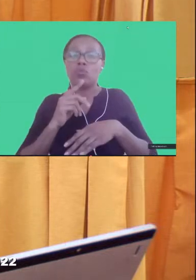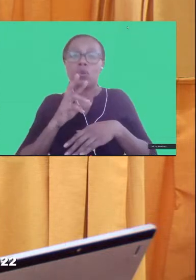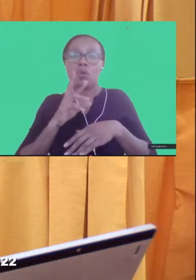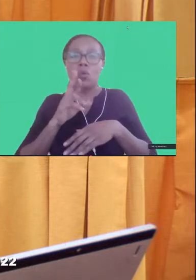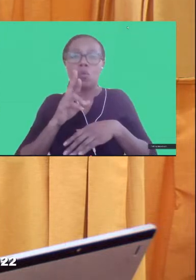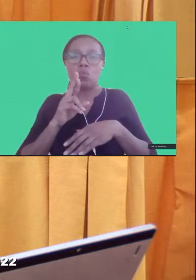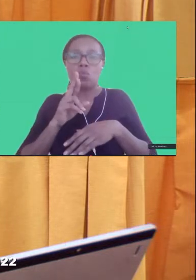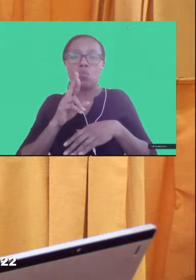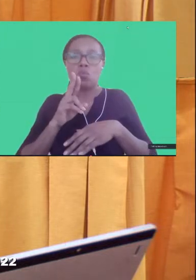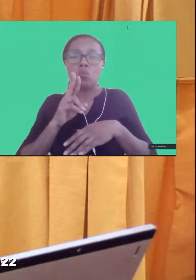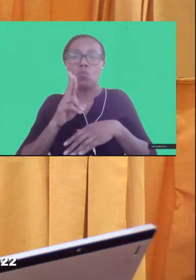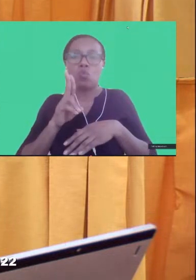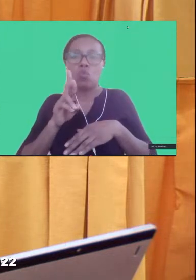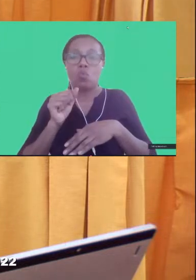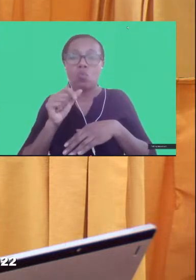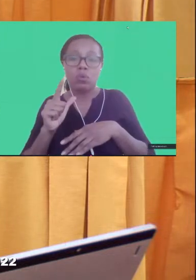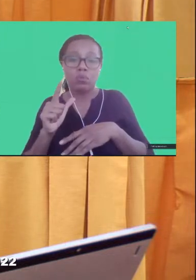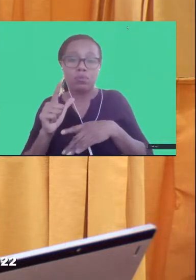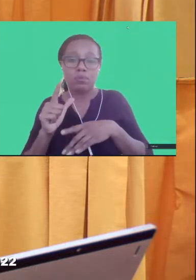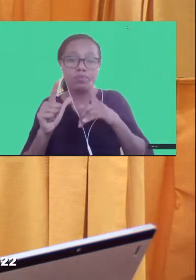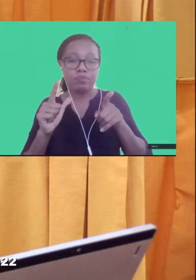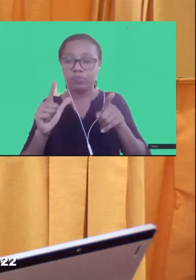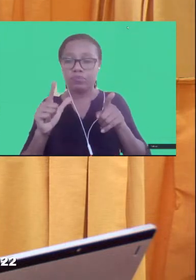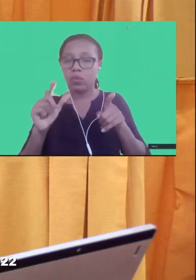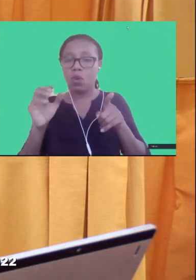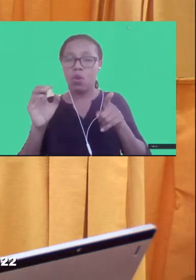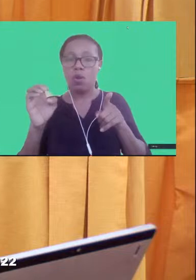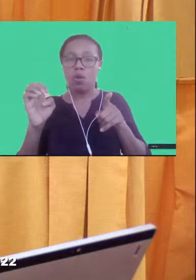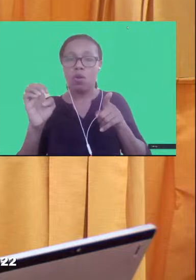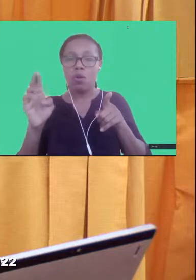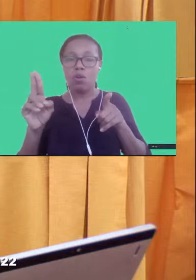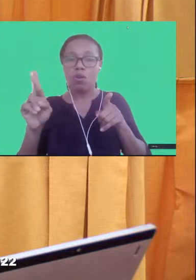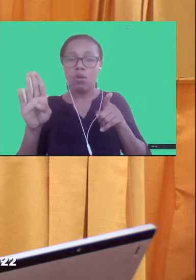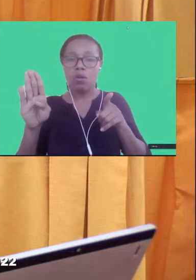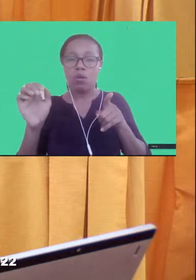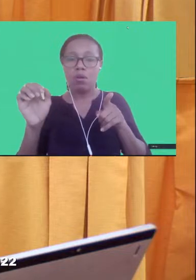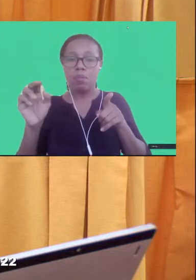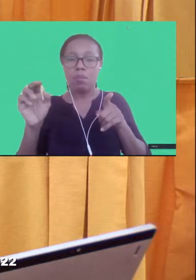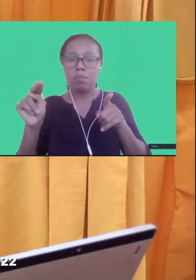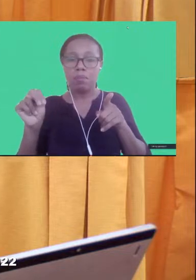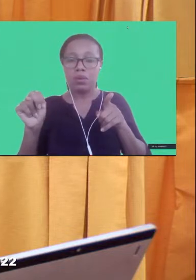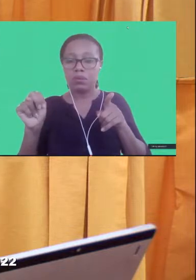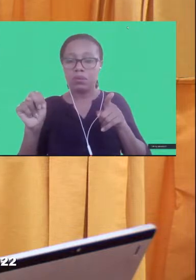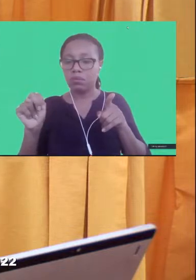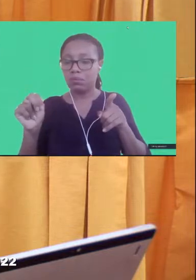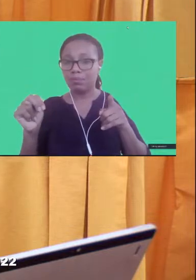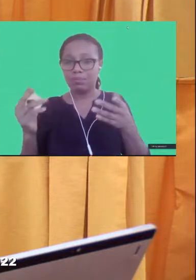had to take a look at what would be the requirements for us to seriously